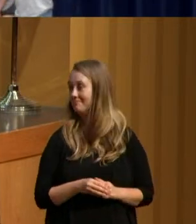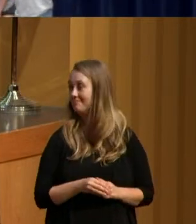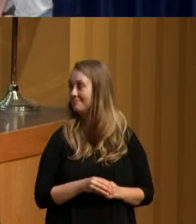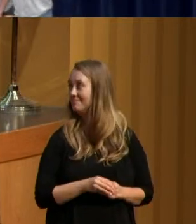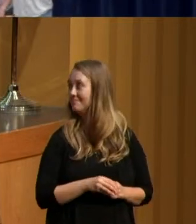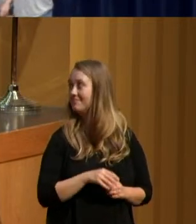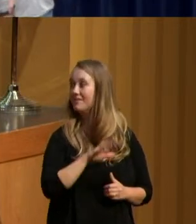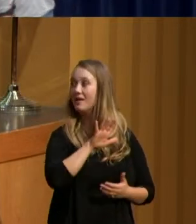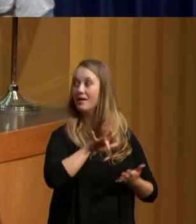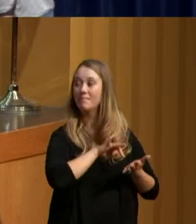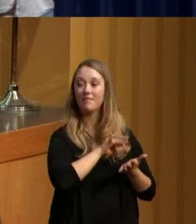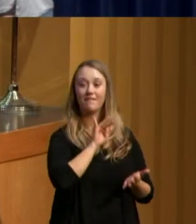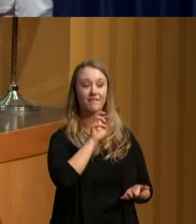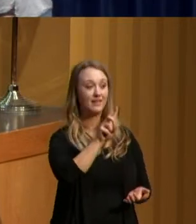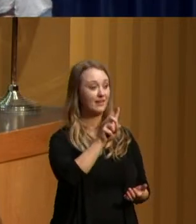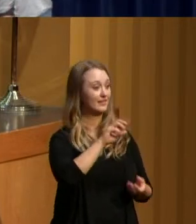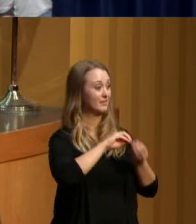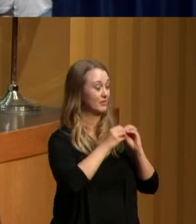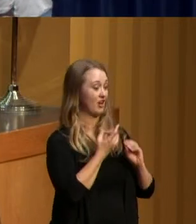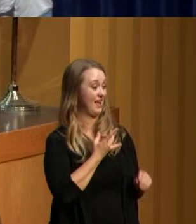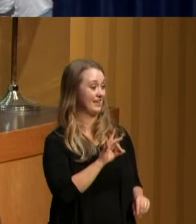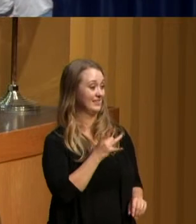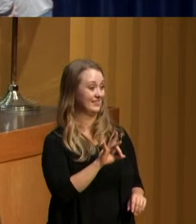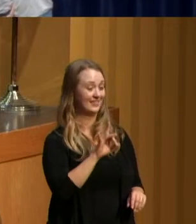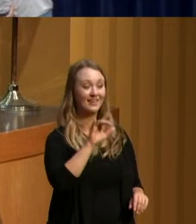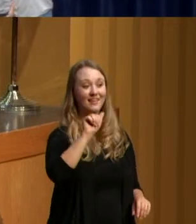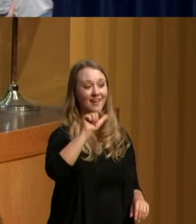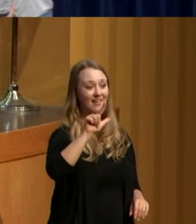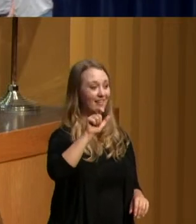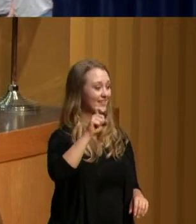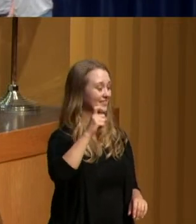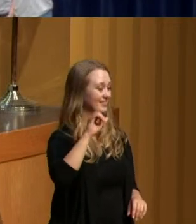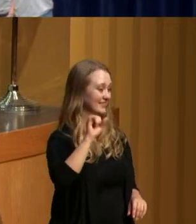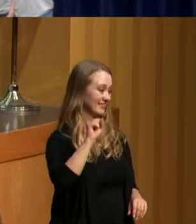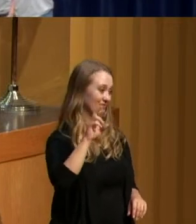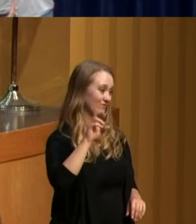Midfielder and forward number 18, Alexis Rodriguez.